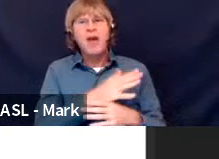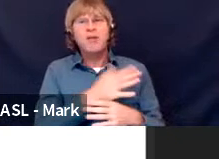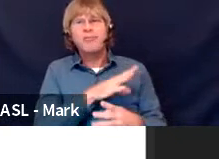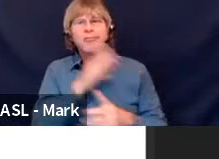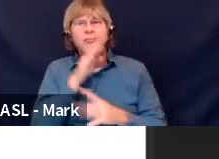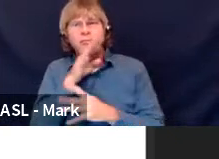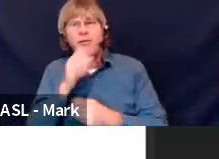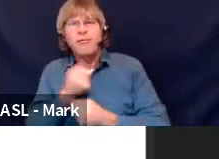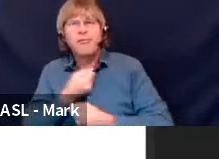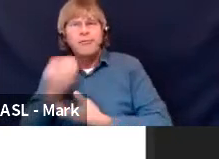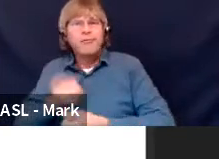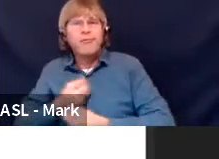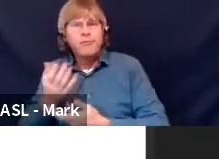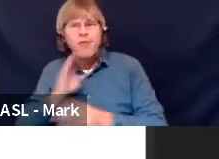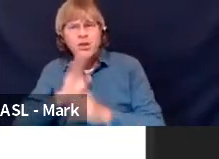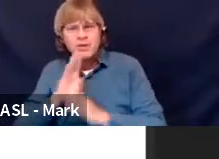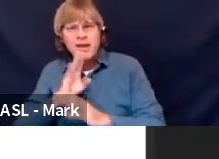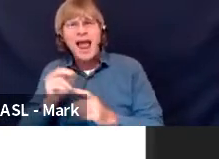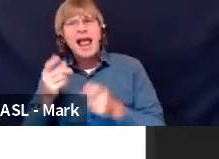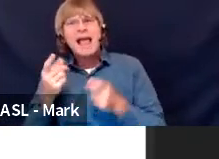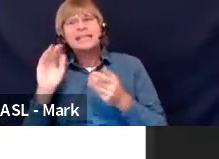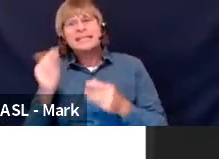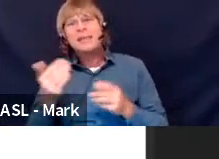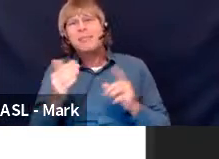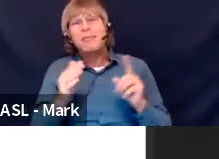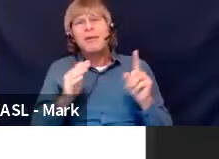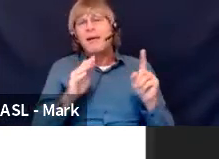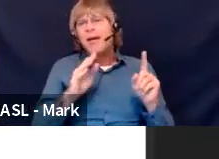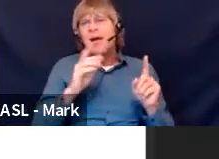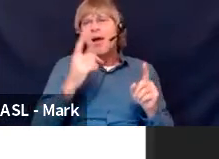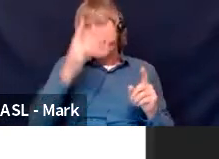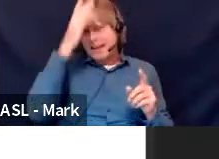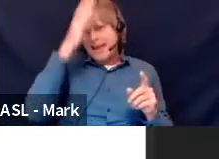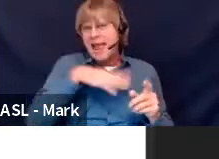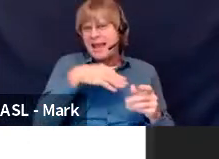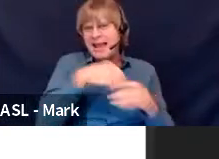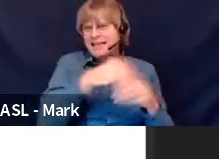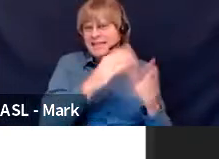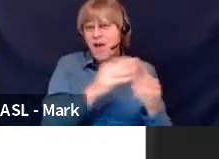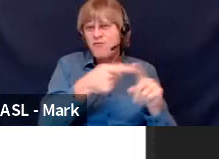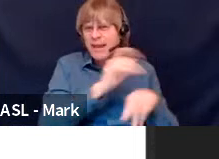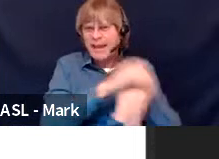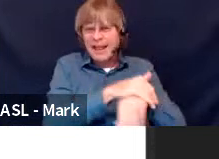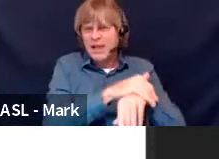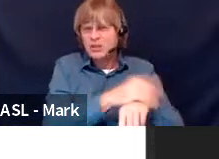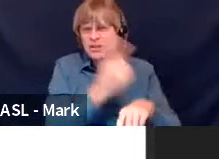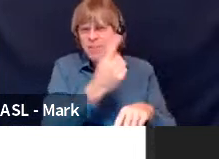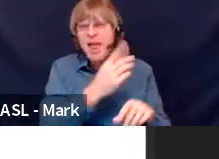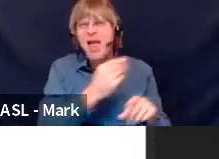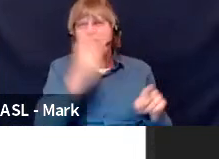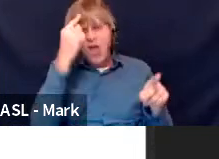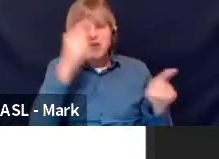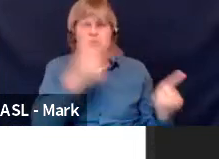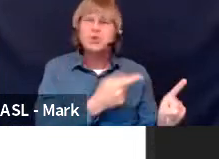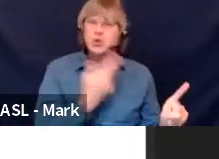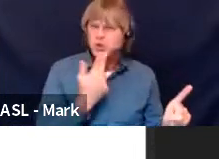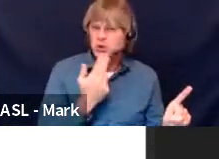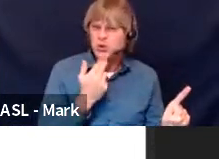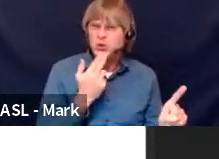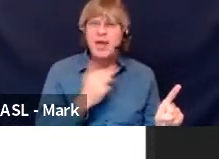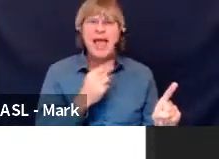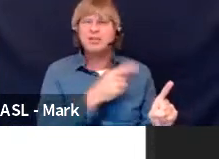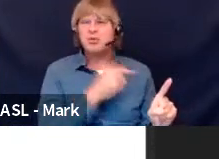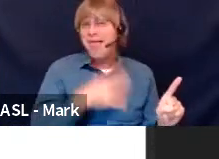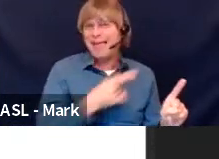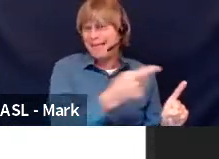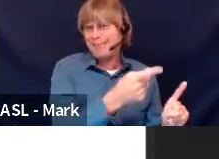us. And apparently a guy was in town. I think he was from England and thought that she was cute and she